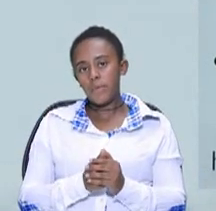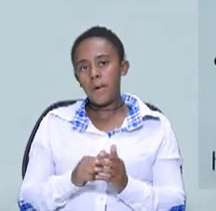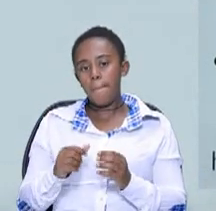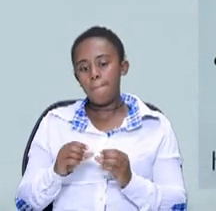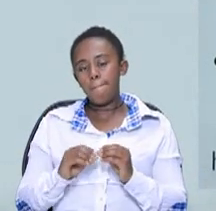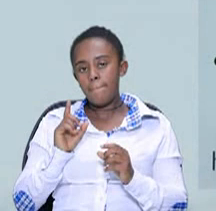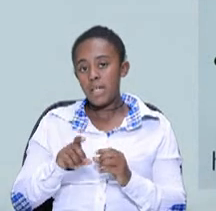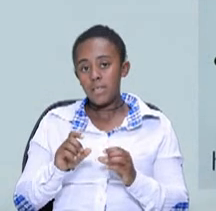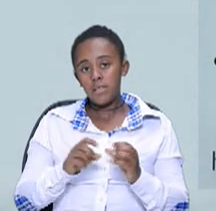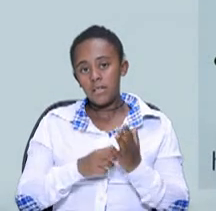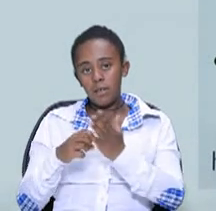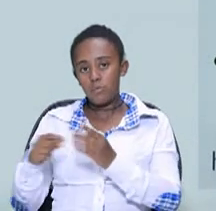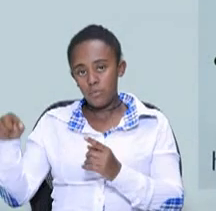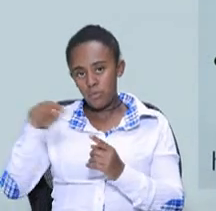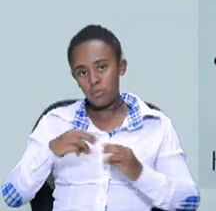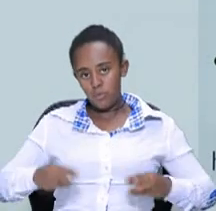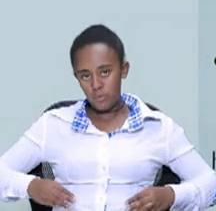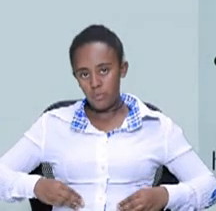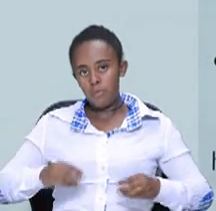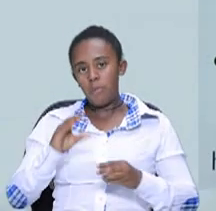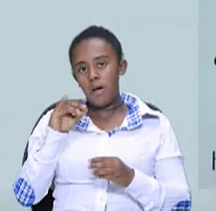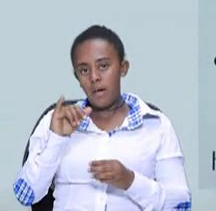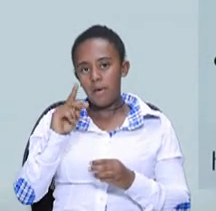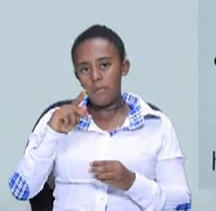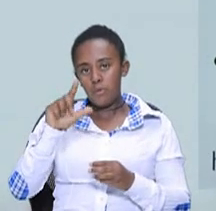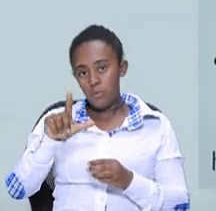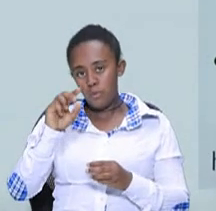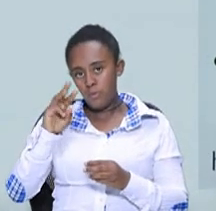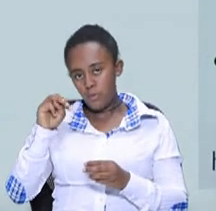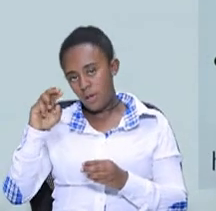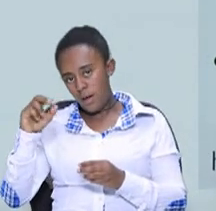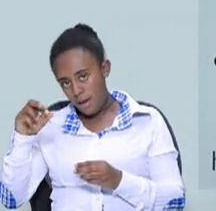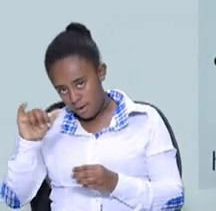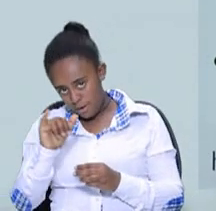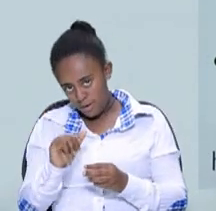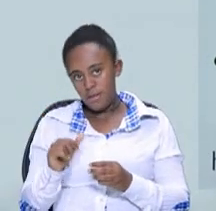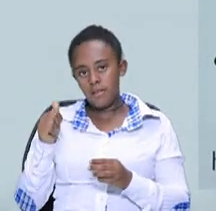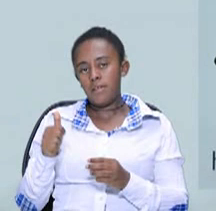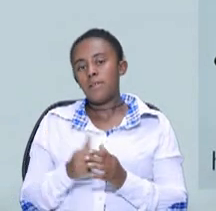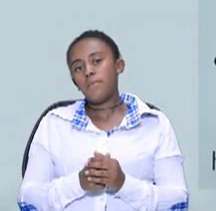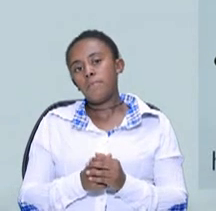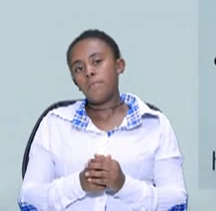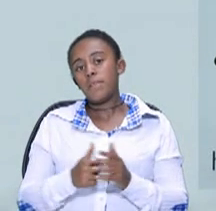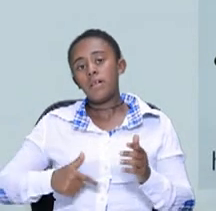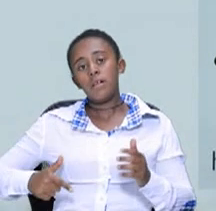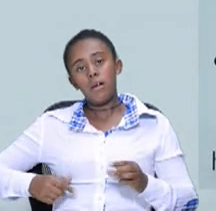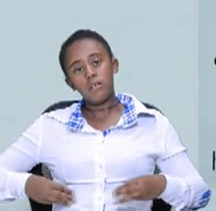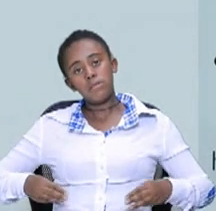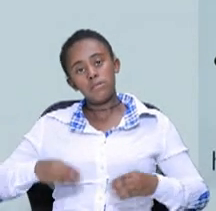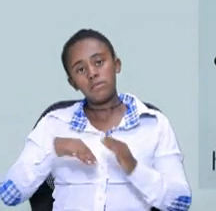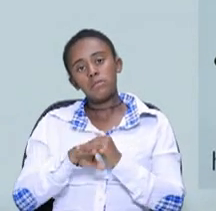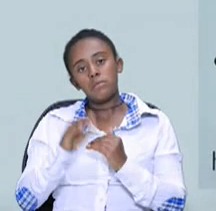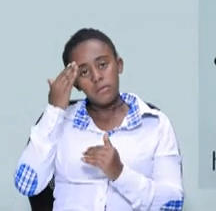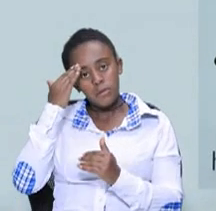must transport to the lung by pulmonary artery. In the lung, what will happen? In the